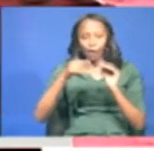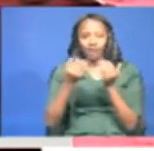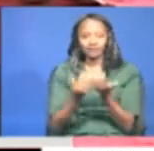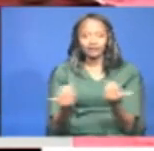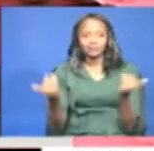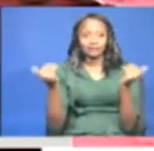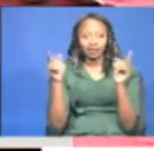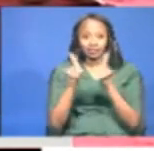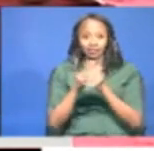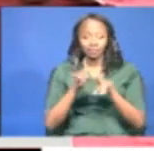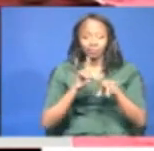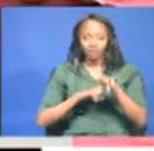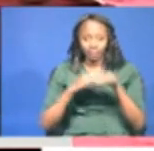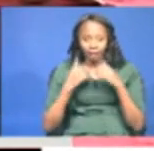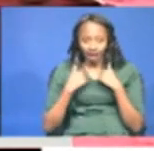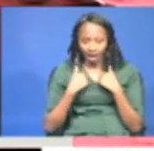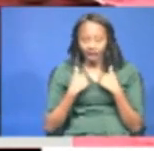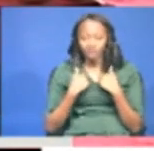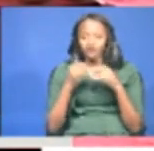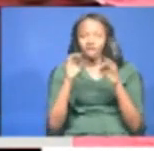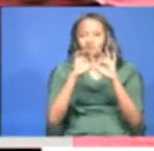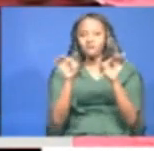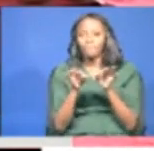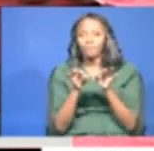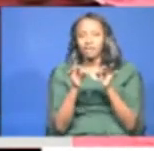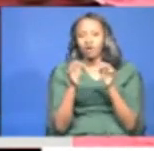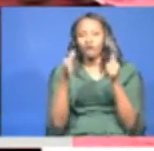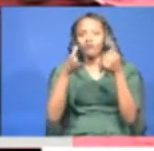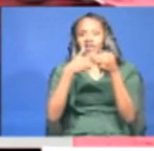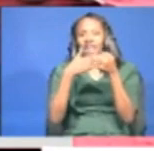family of 9,